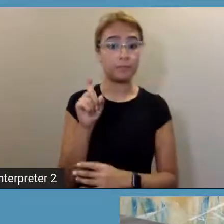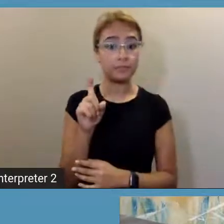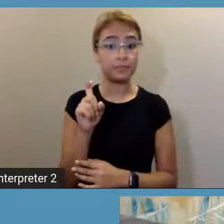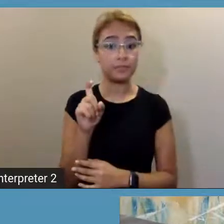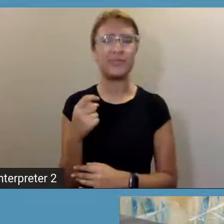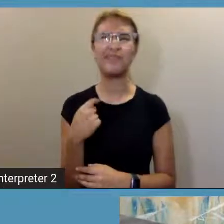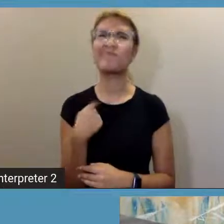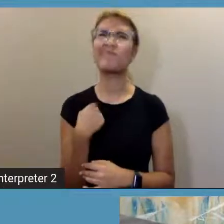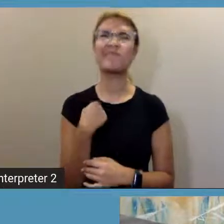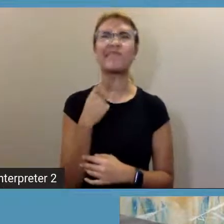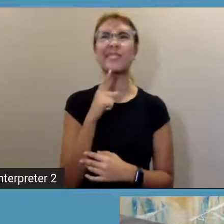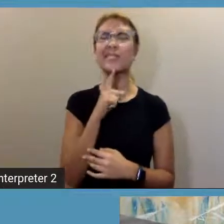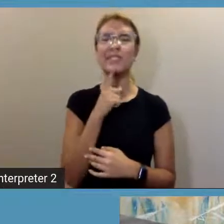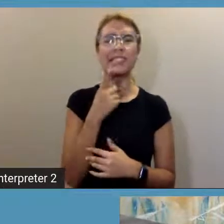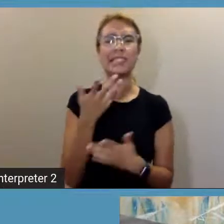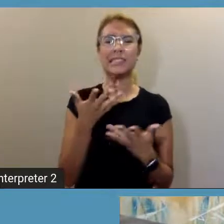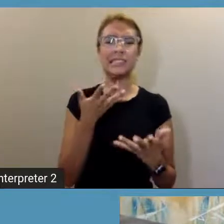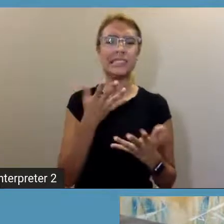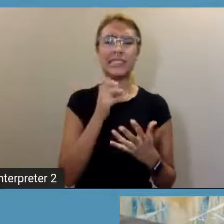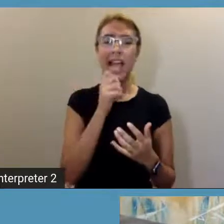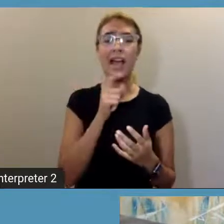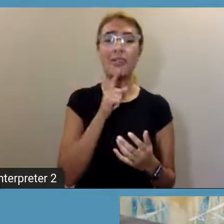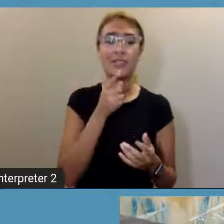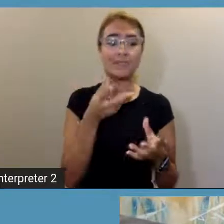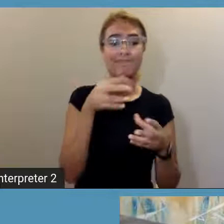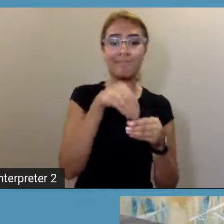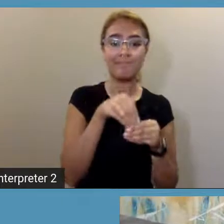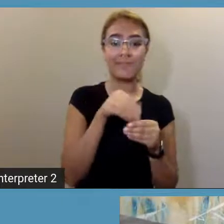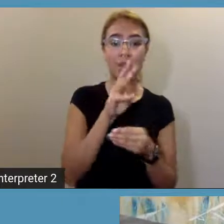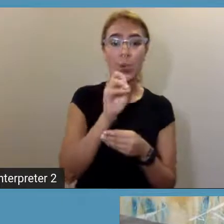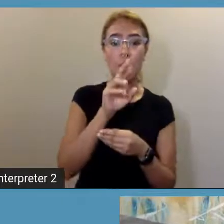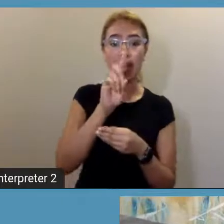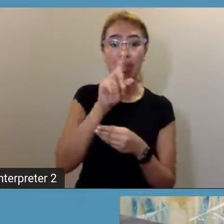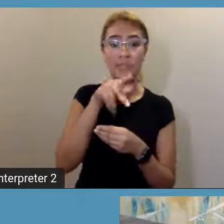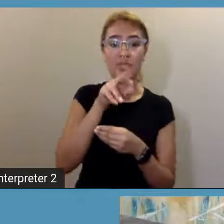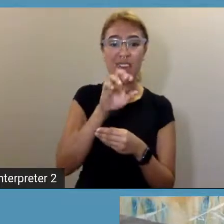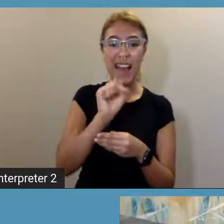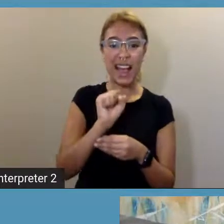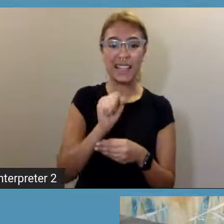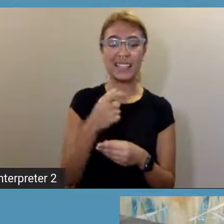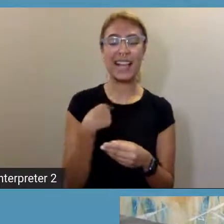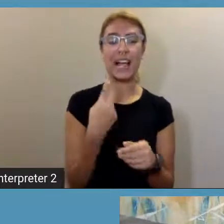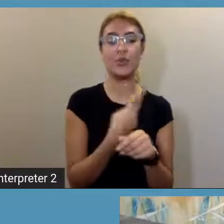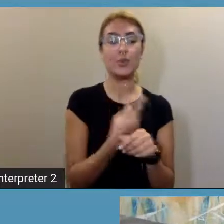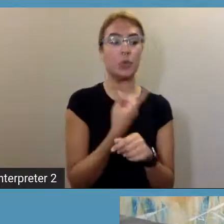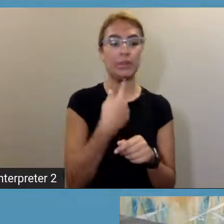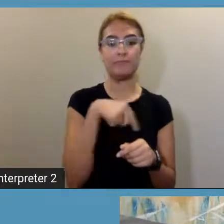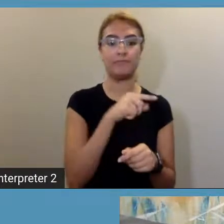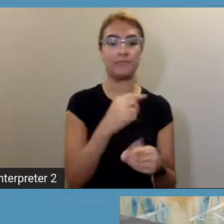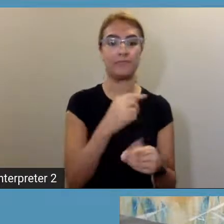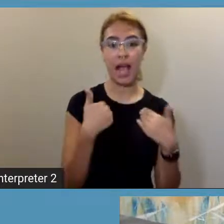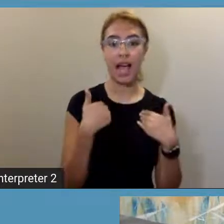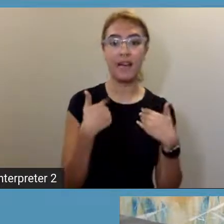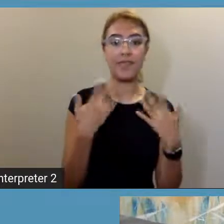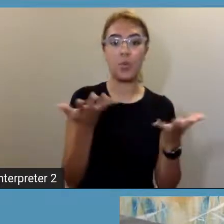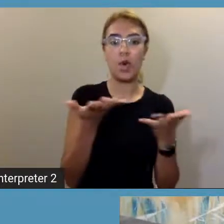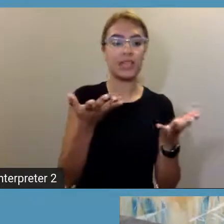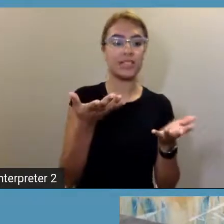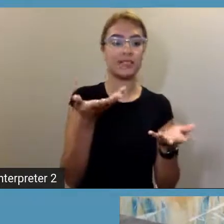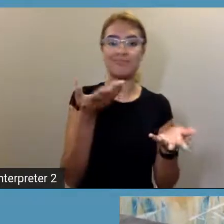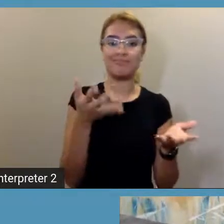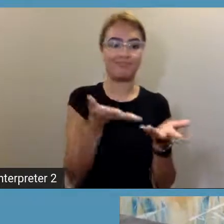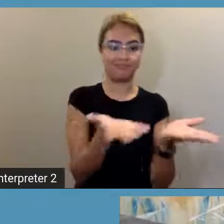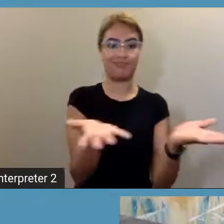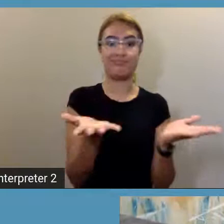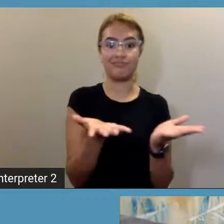I really haven't gotten involved with WordPress that much. I just use what it is, what it has, what's available, and I do a little